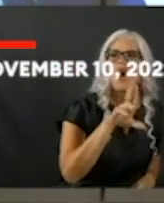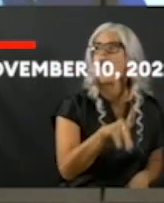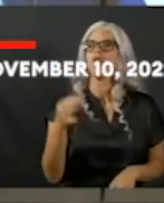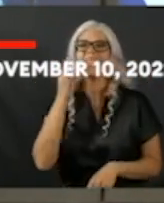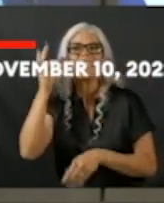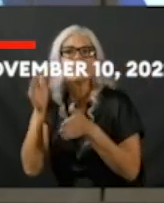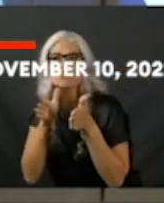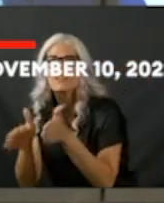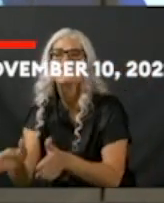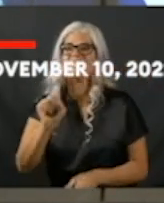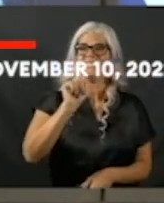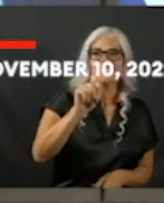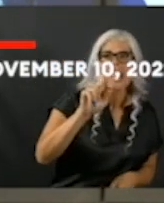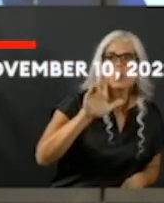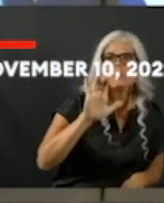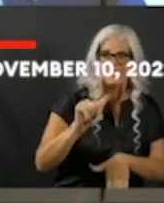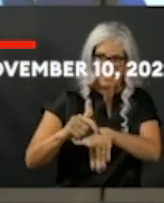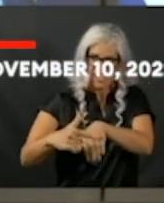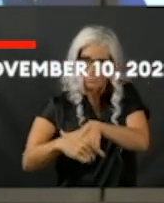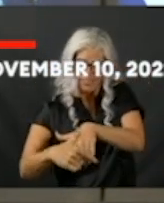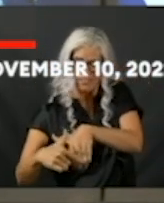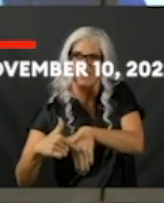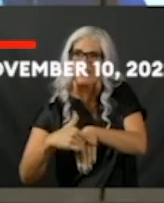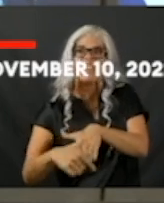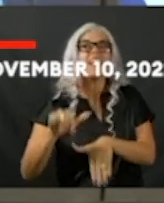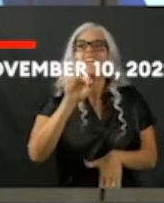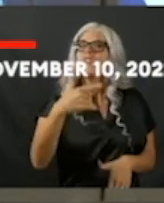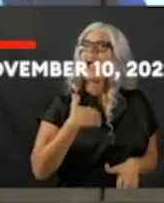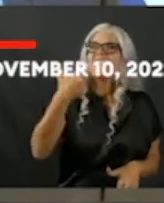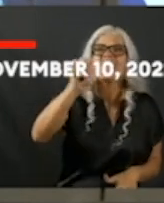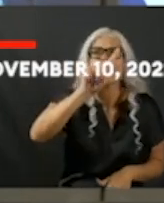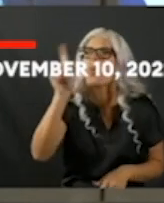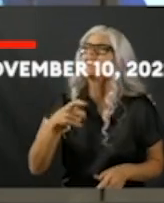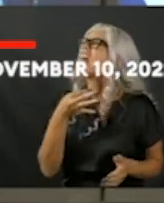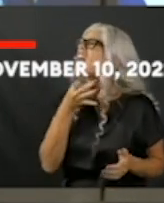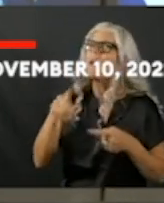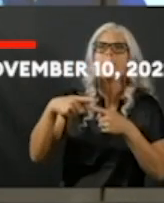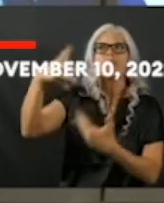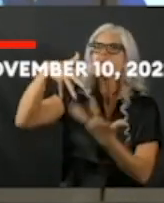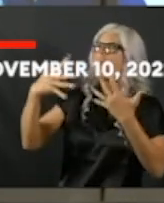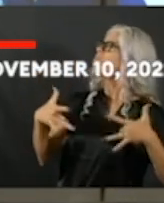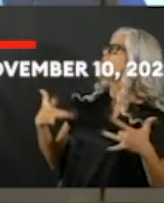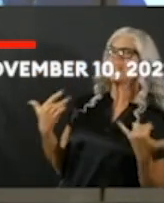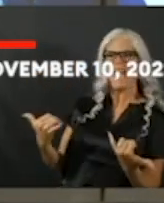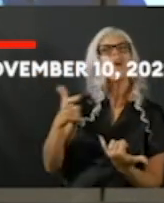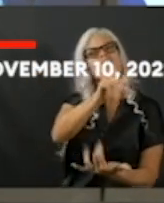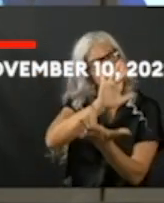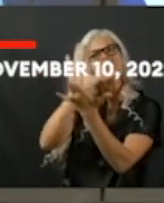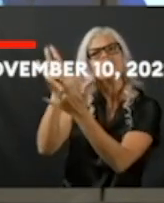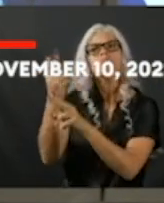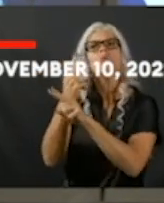Lucie. If you have questions about the status of the storm, please continue to contact our State Assistance Information Line or the SAIL